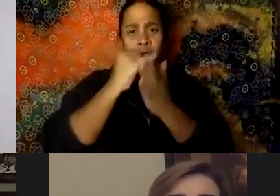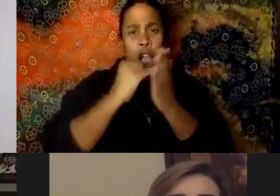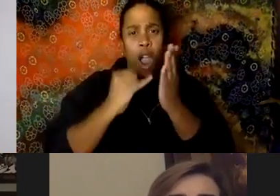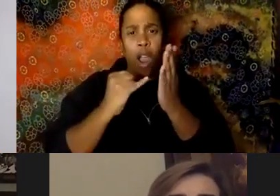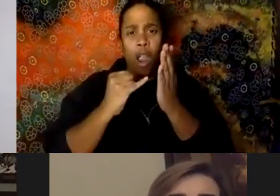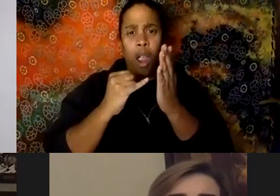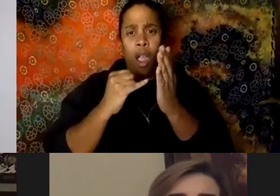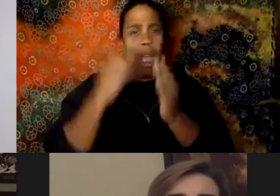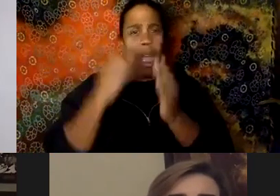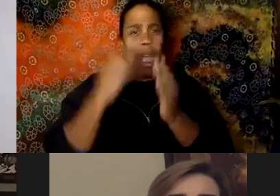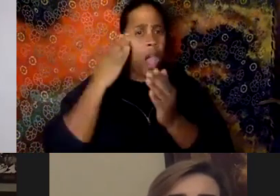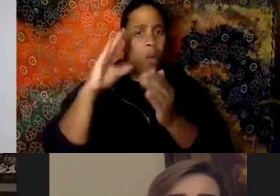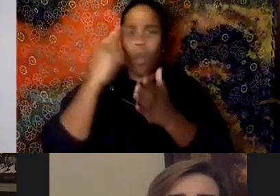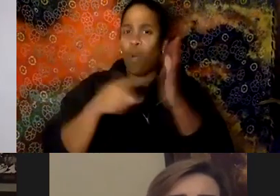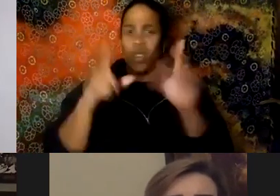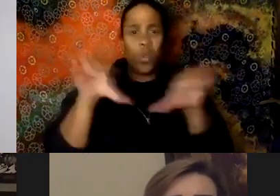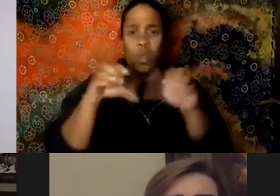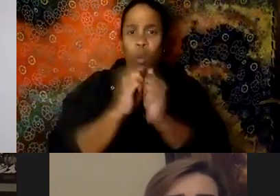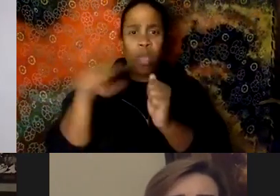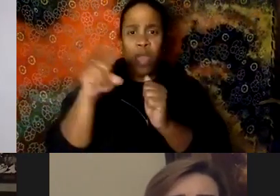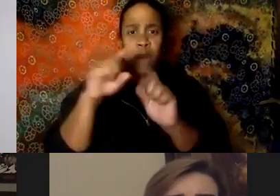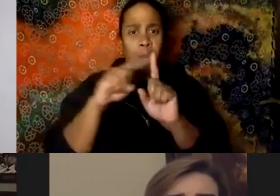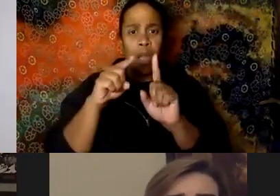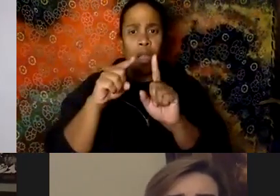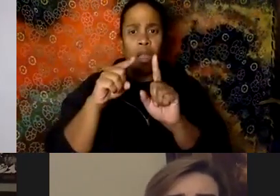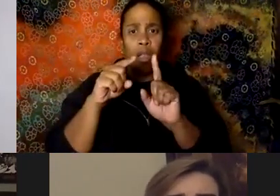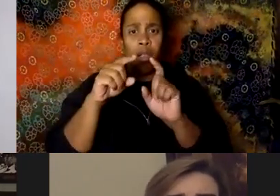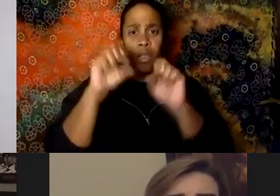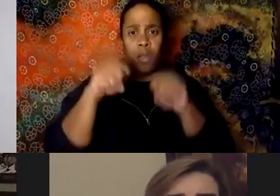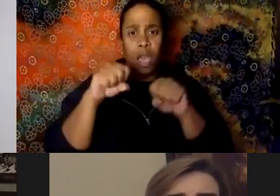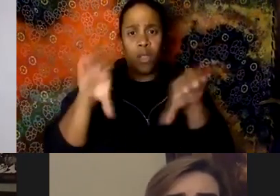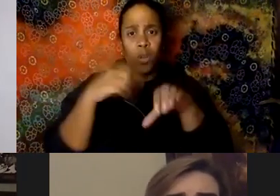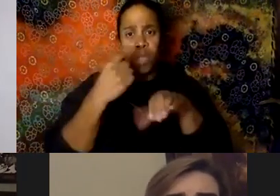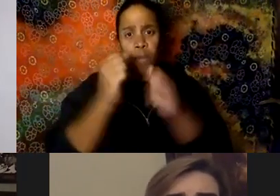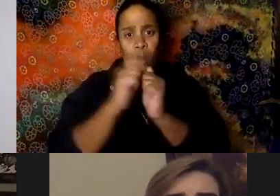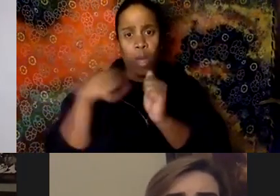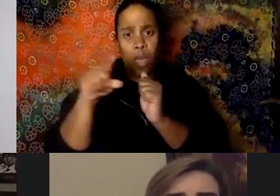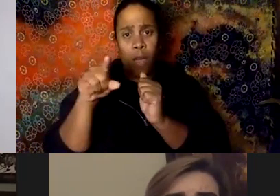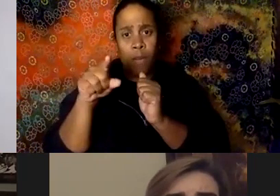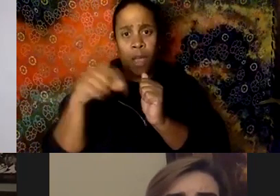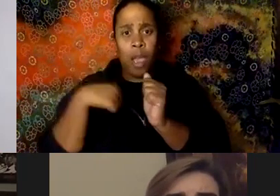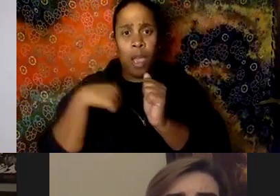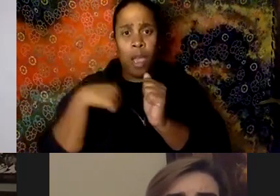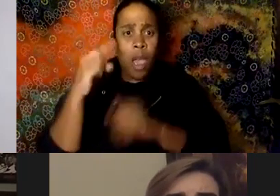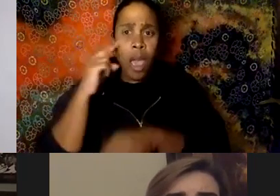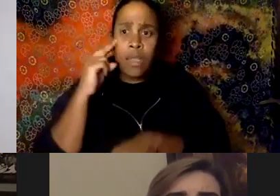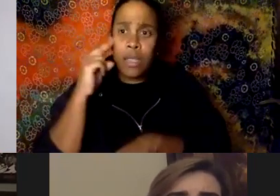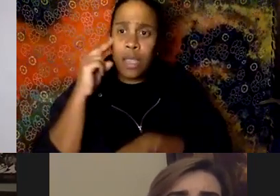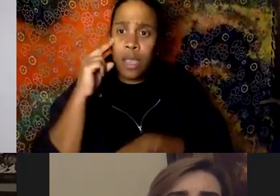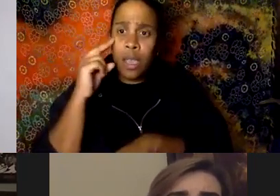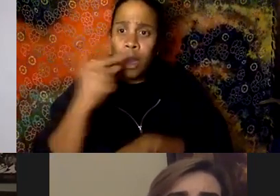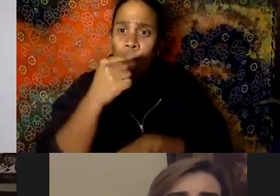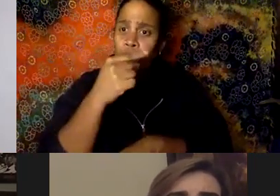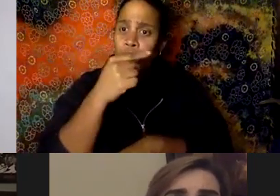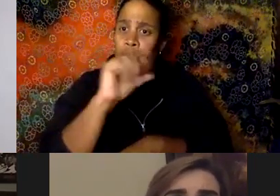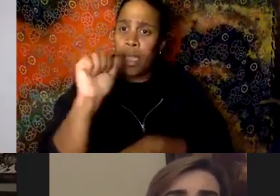don't know what you do with them, but there's definitely stuff to do with them. And I see Galactic Ashley speaking too. Galactic Ashley, I know it's